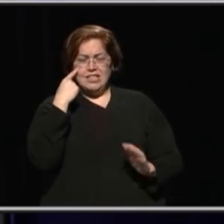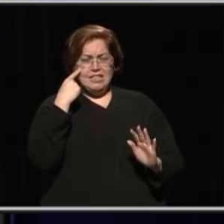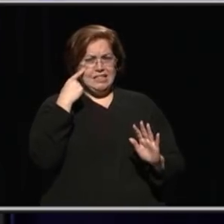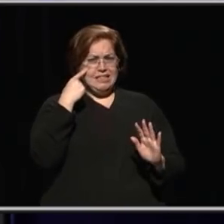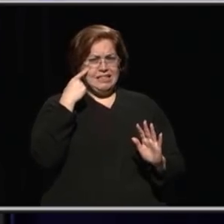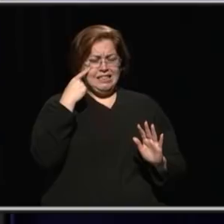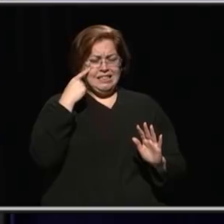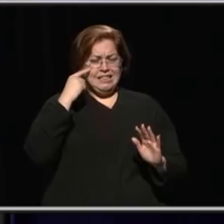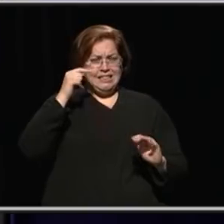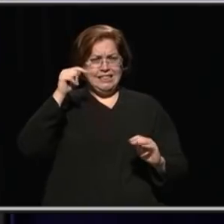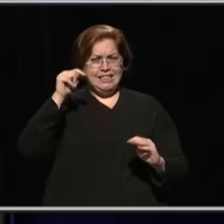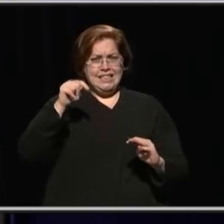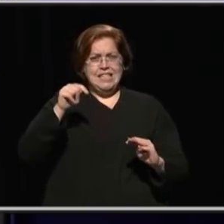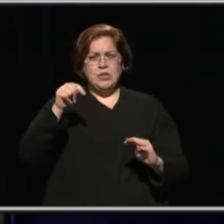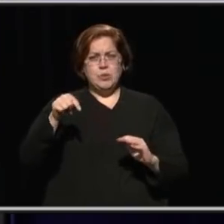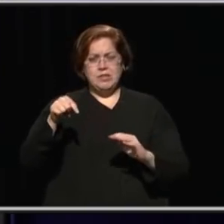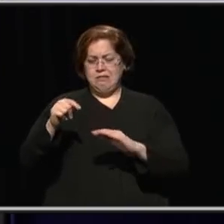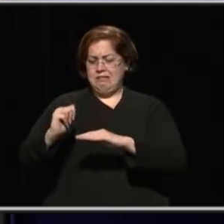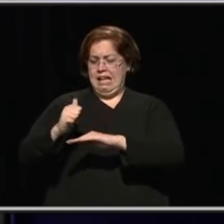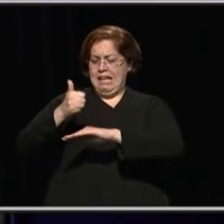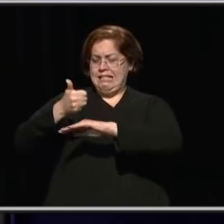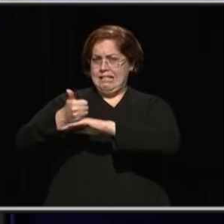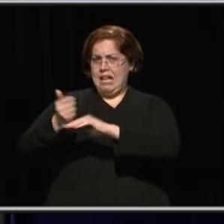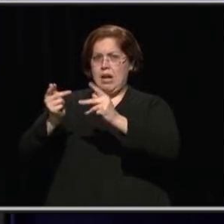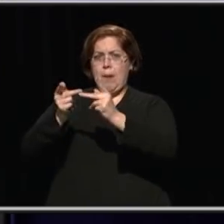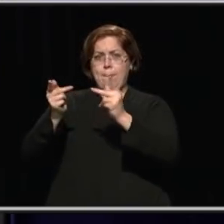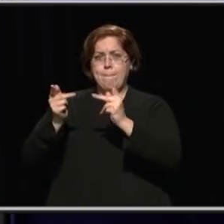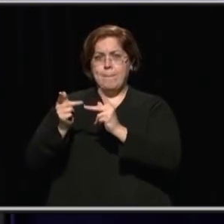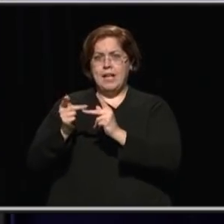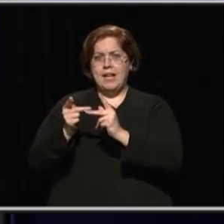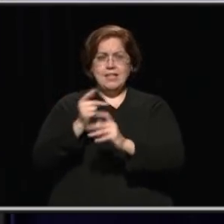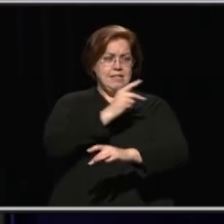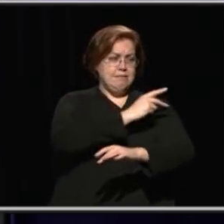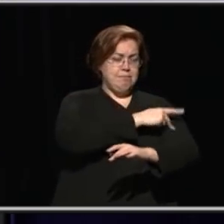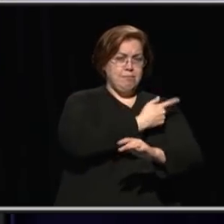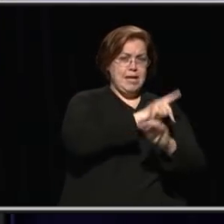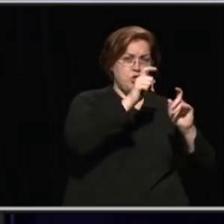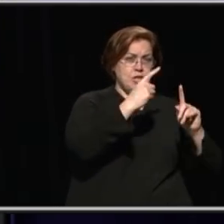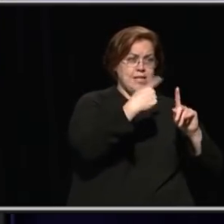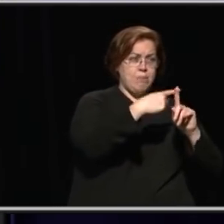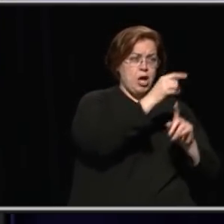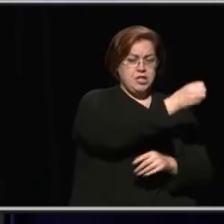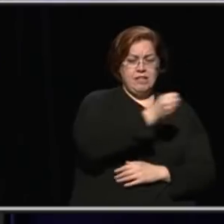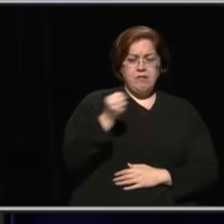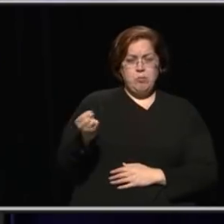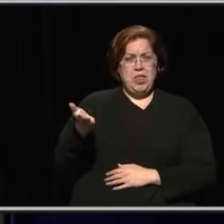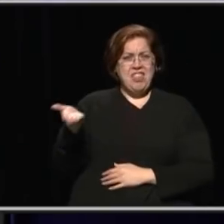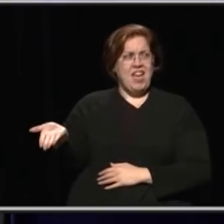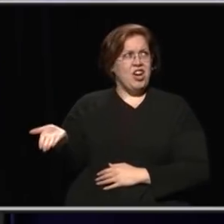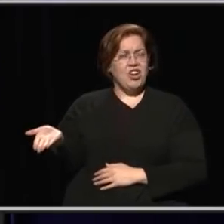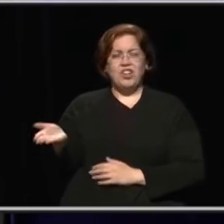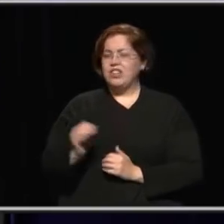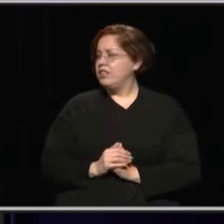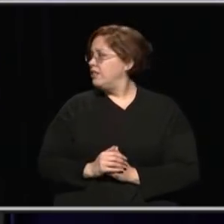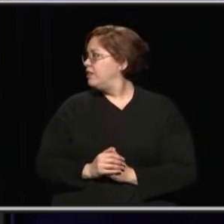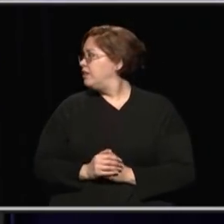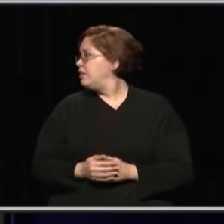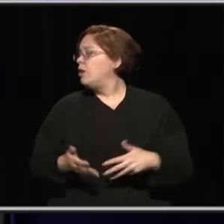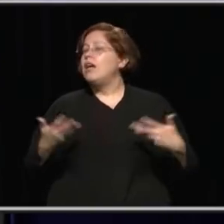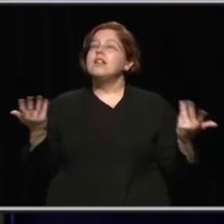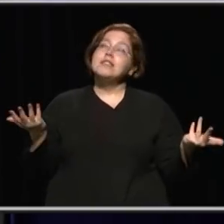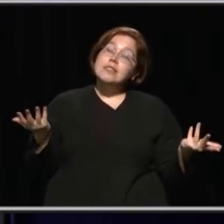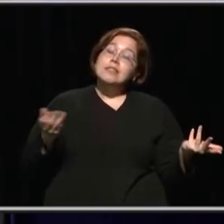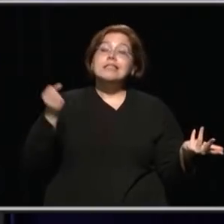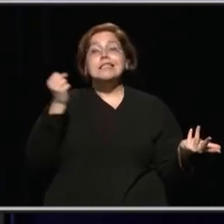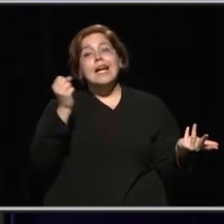this was a setup to put patients that tested positive from these facilities. Well, that's